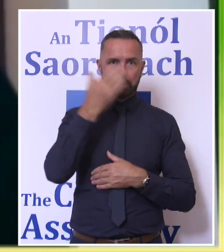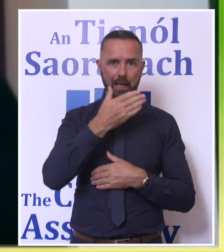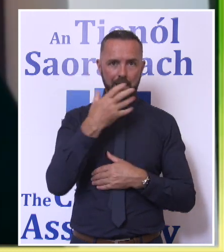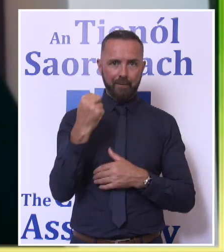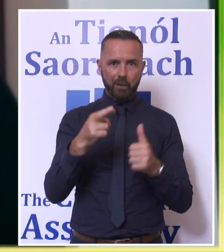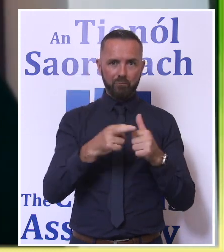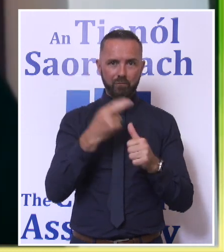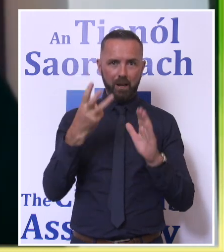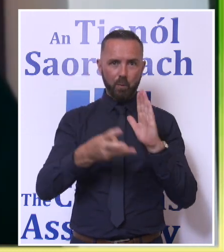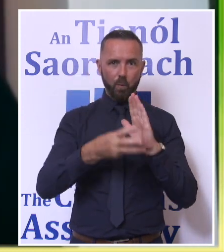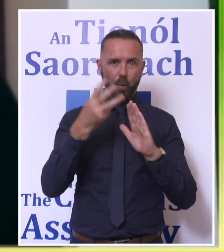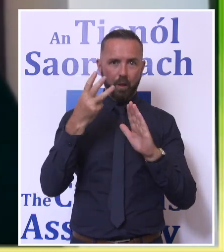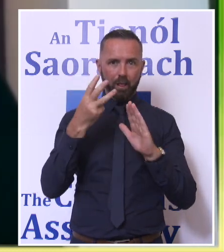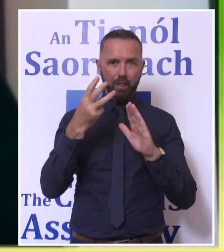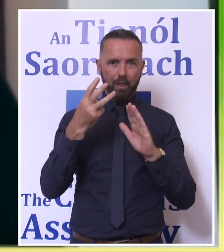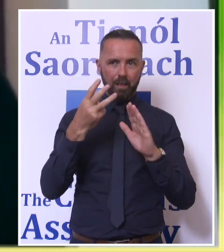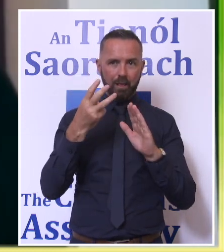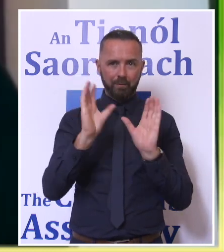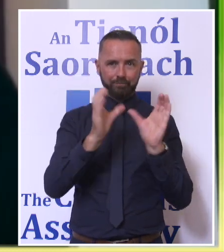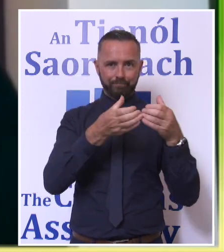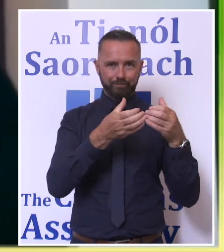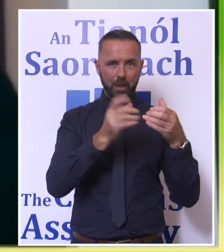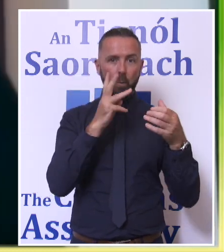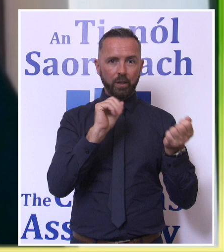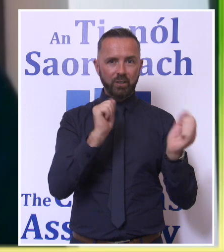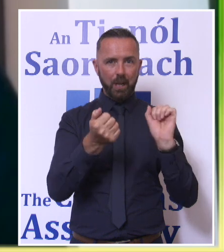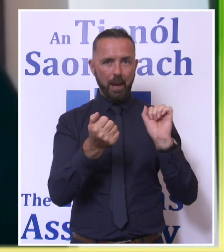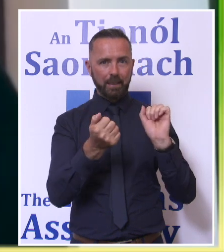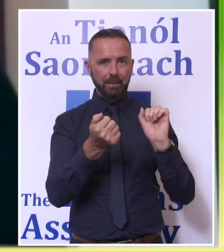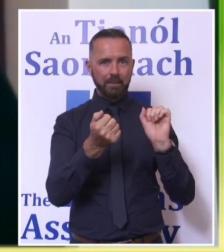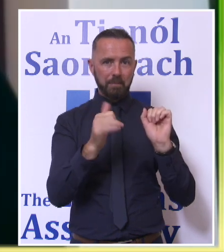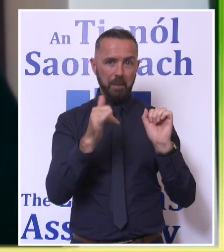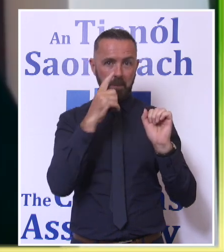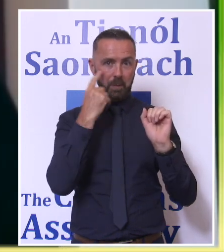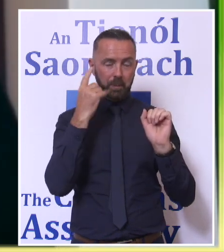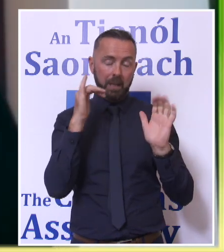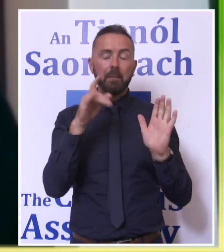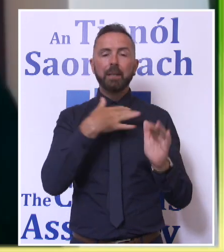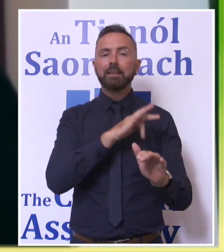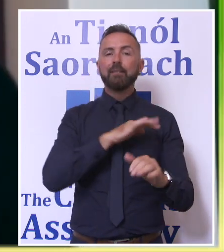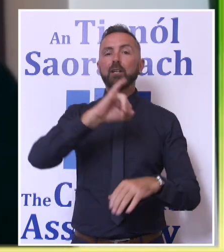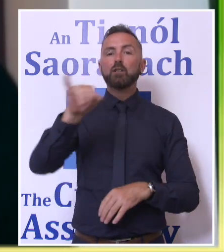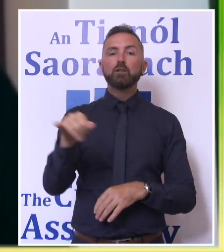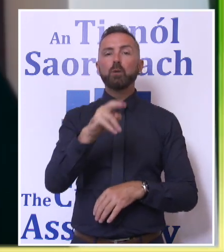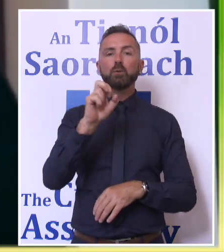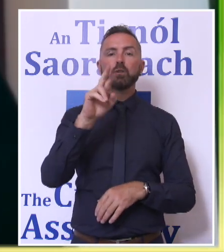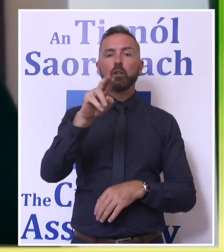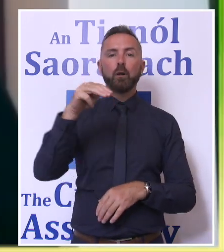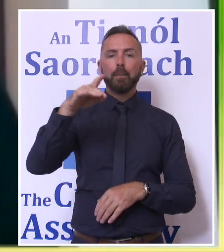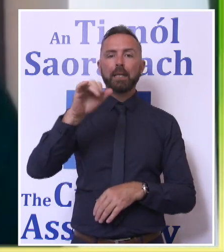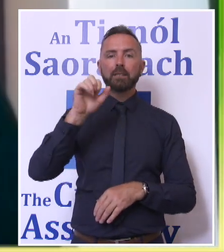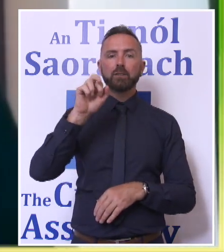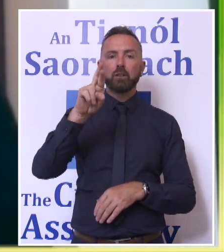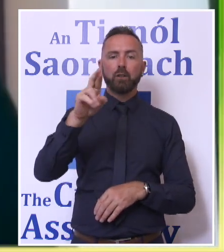constituency, but we're hoping to change that back. I was a junior minister or a Minister of State in the